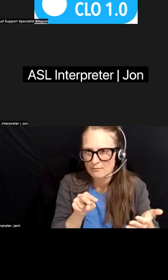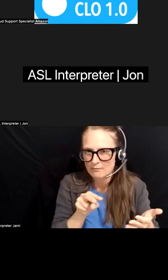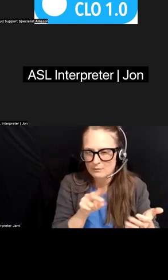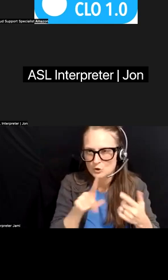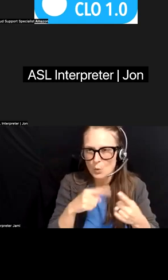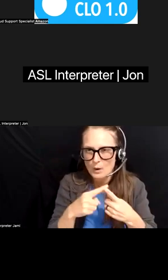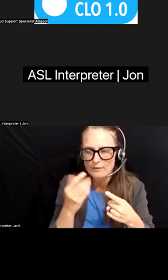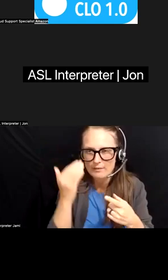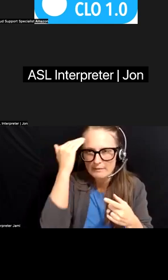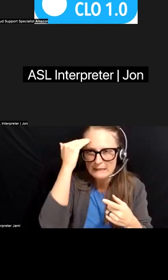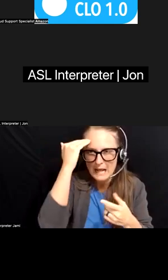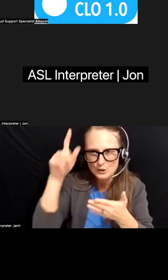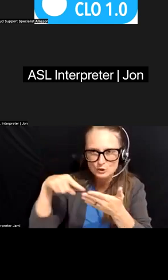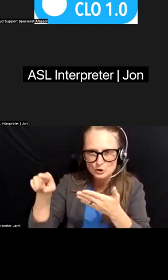knowledge